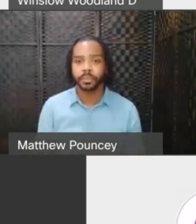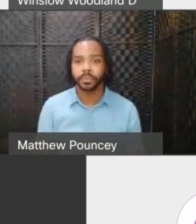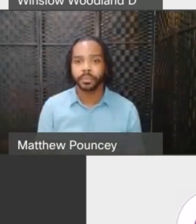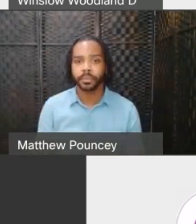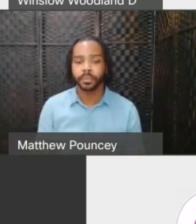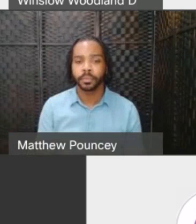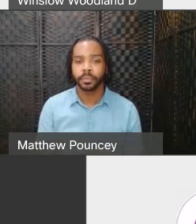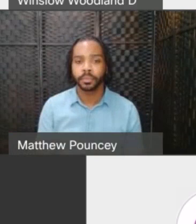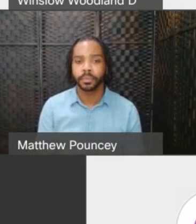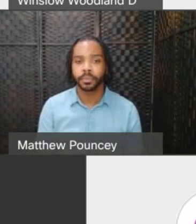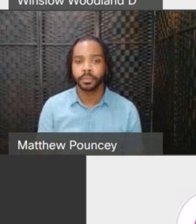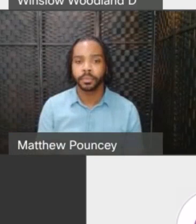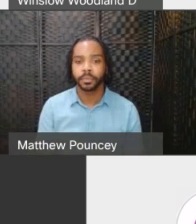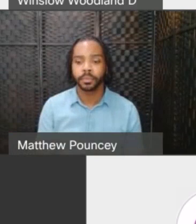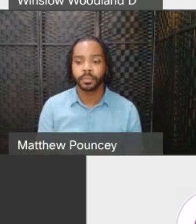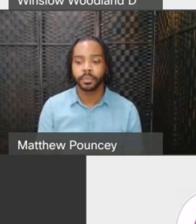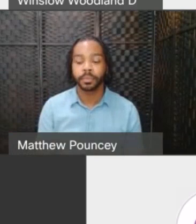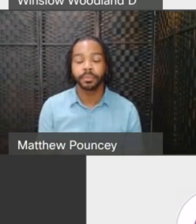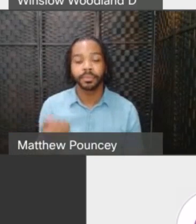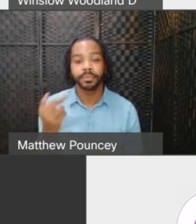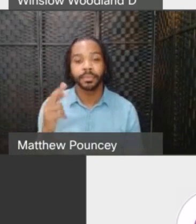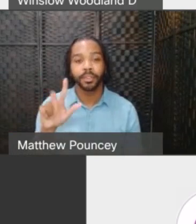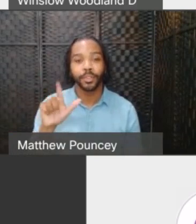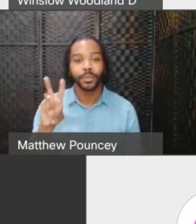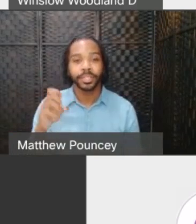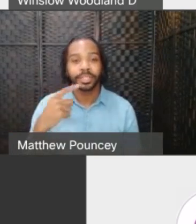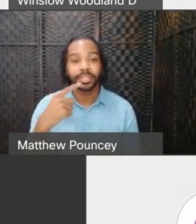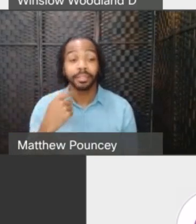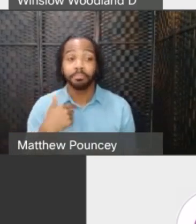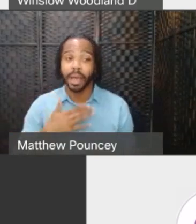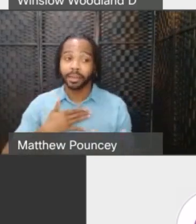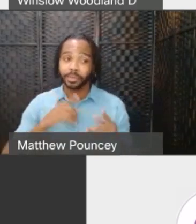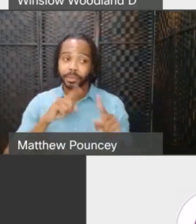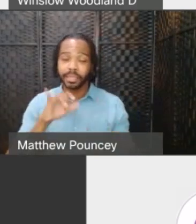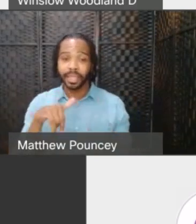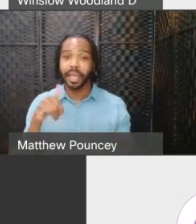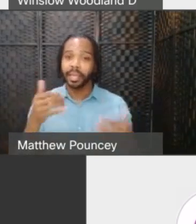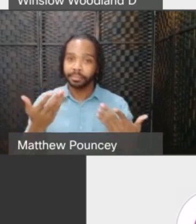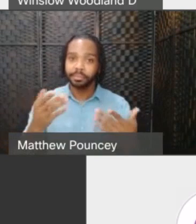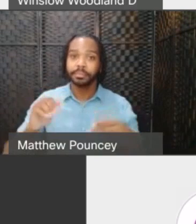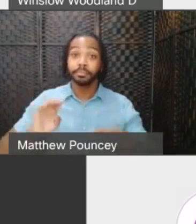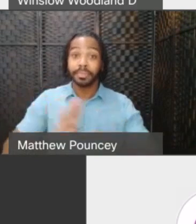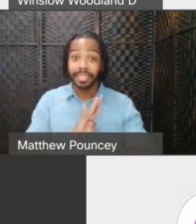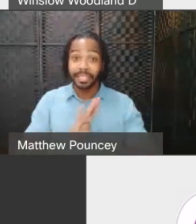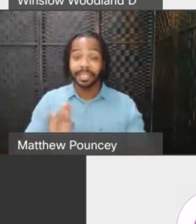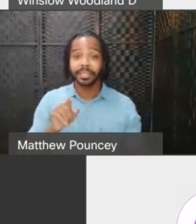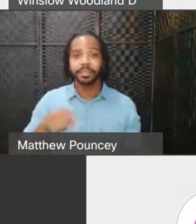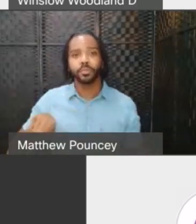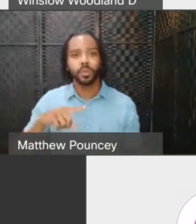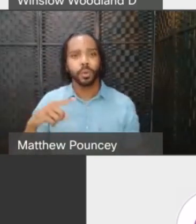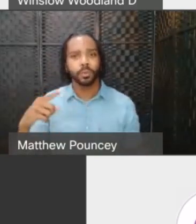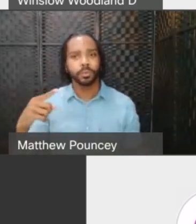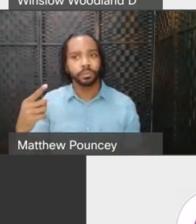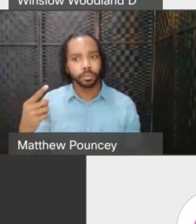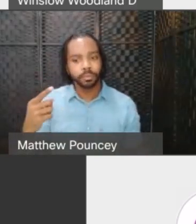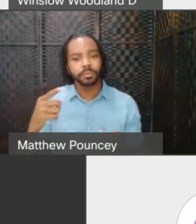So what I'm going to say to that is that as a business, then you would be looking at those that are